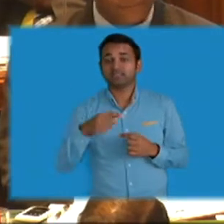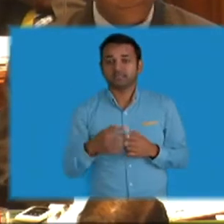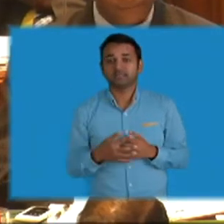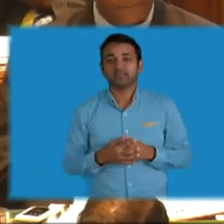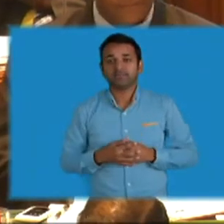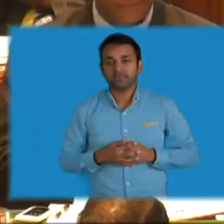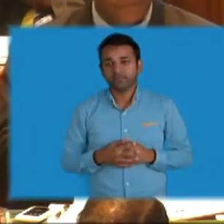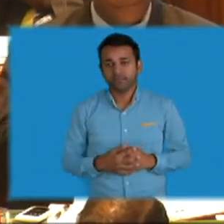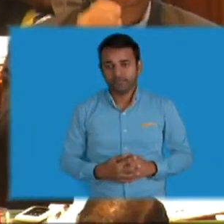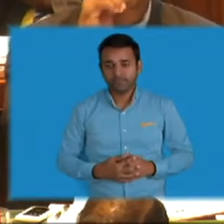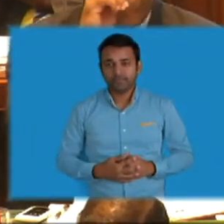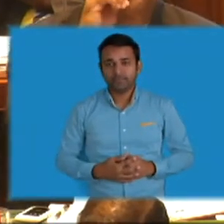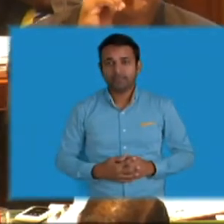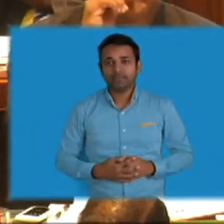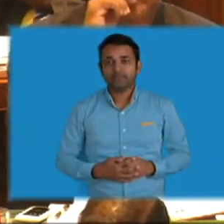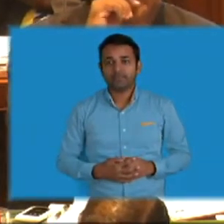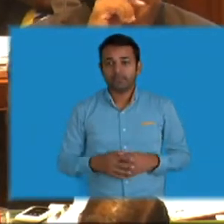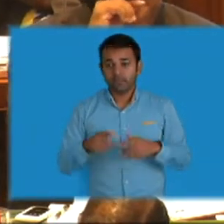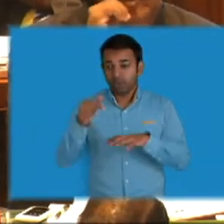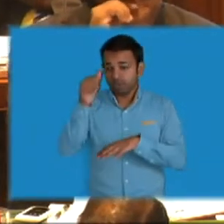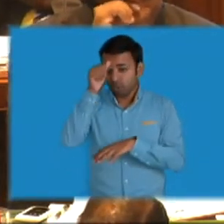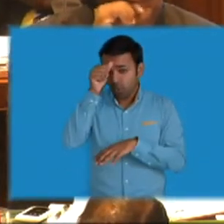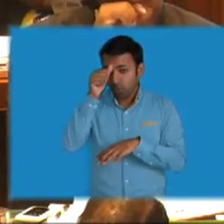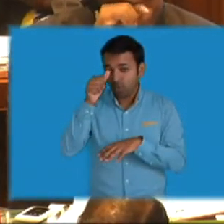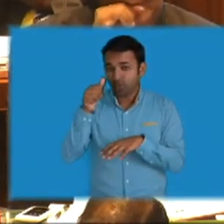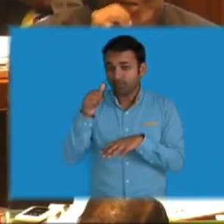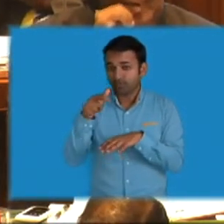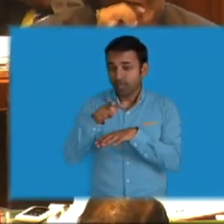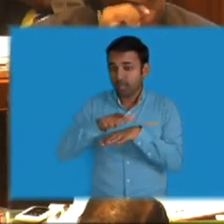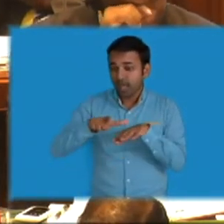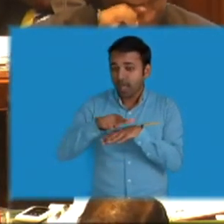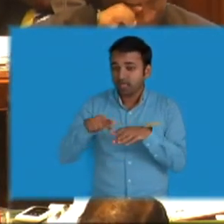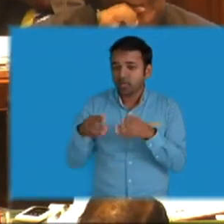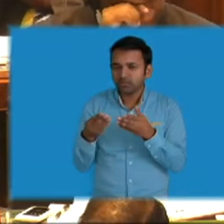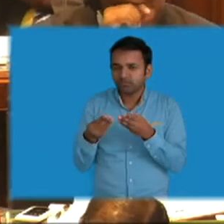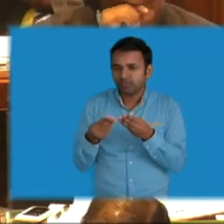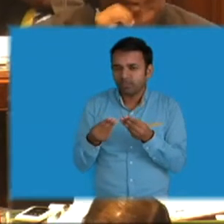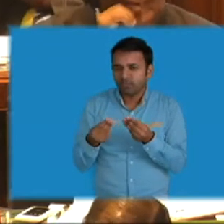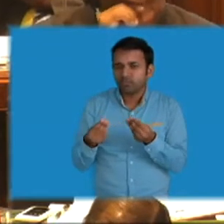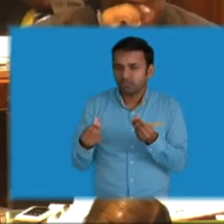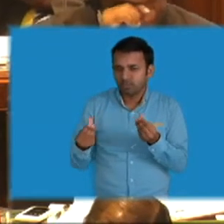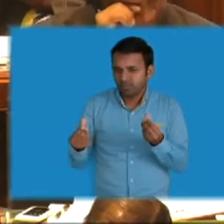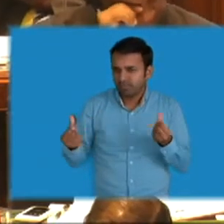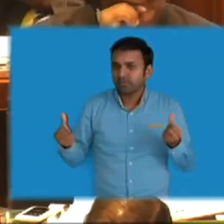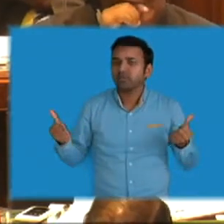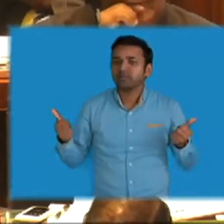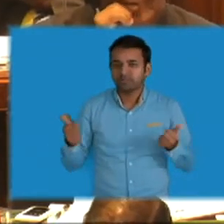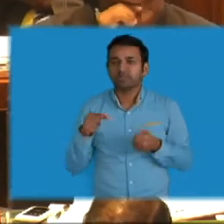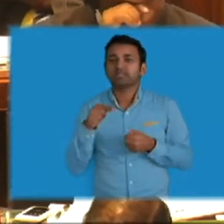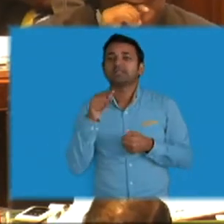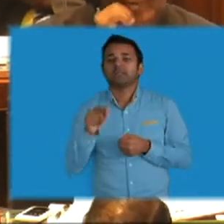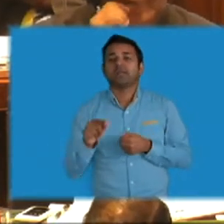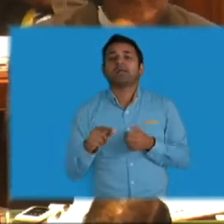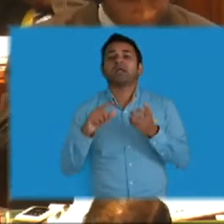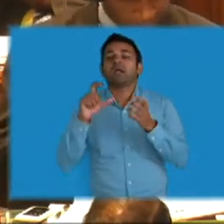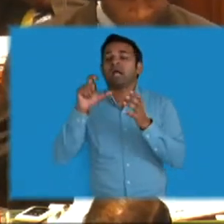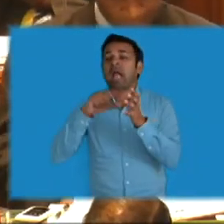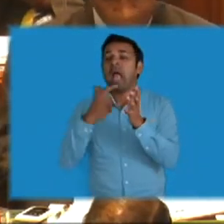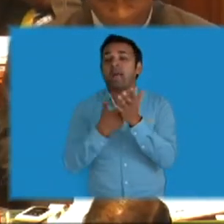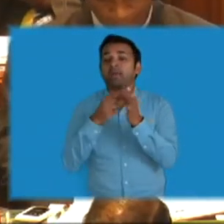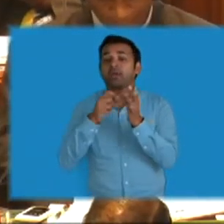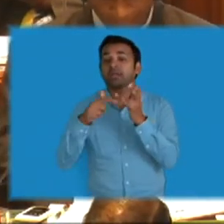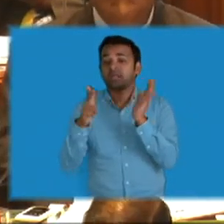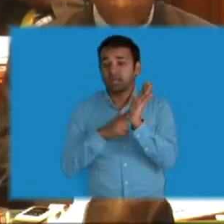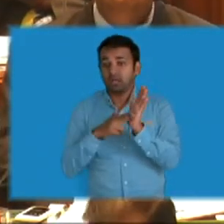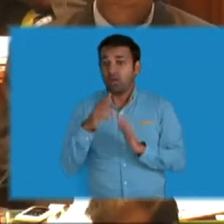as we know, land, earth, is a storage of carbon. When you upset the land by